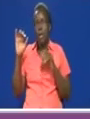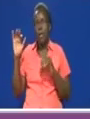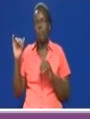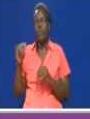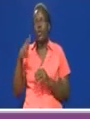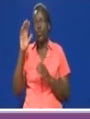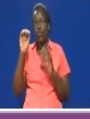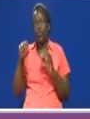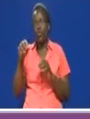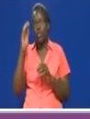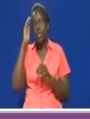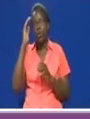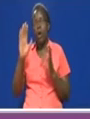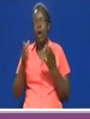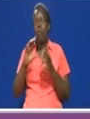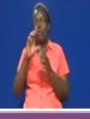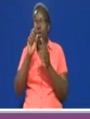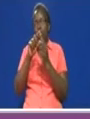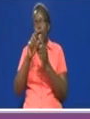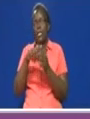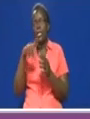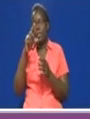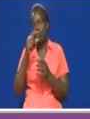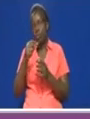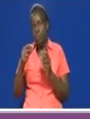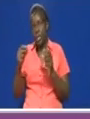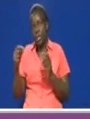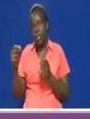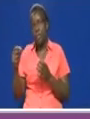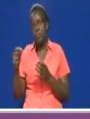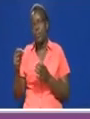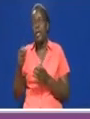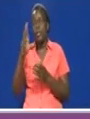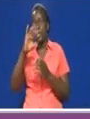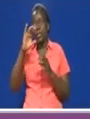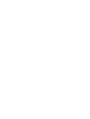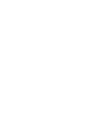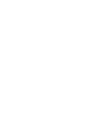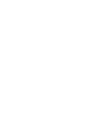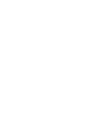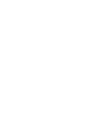know how a word is supposed to be written. That is the spelling.